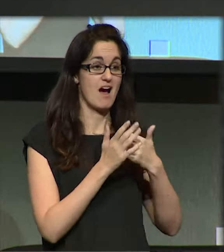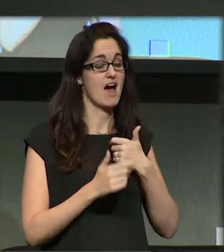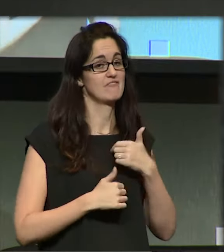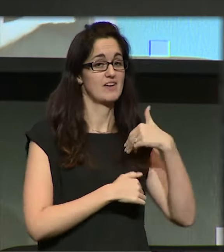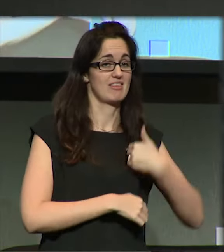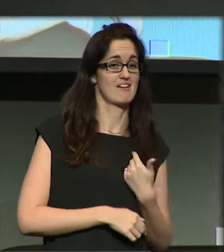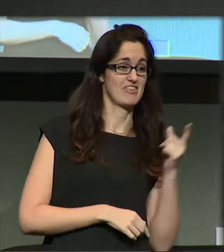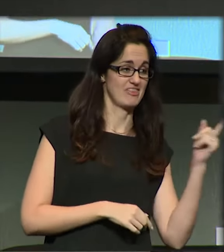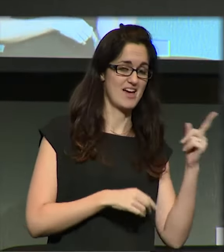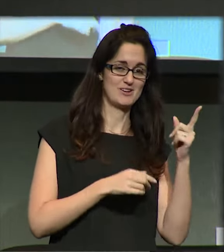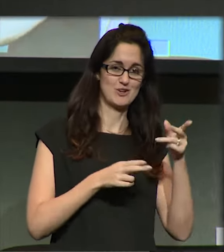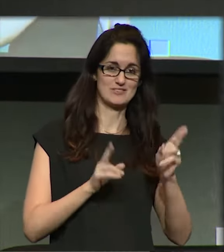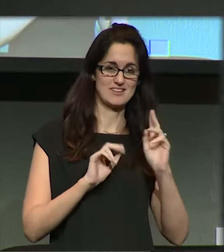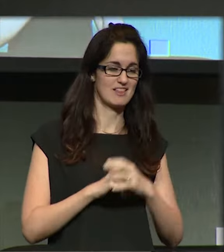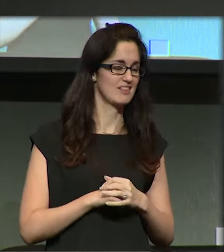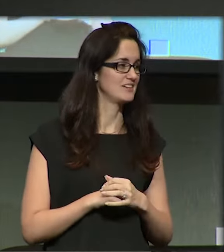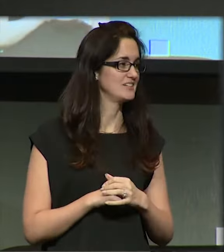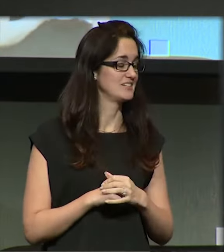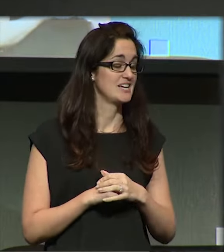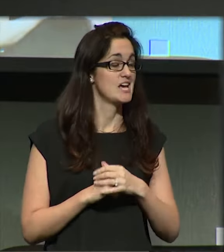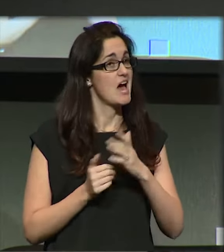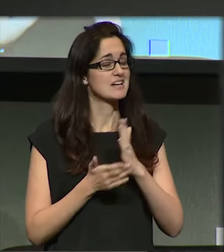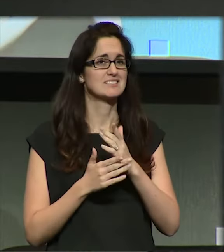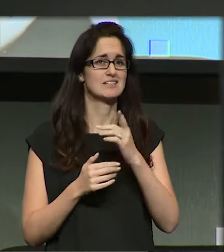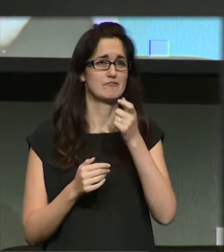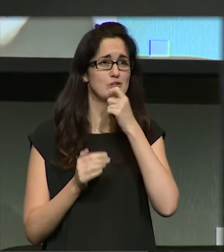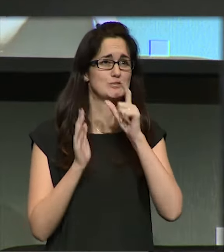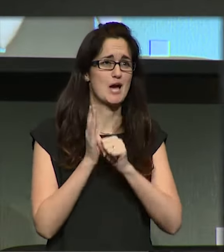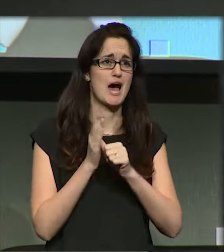Hotel quite a few times, actually.